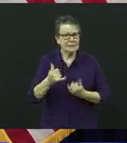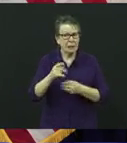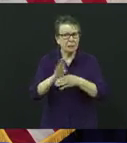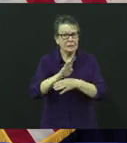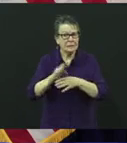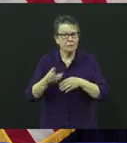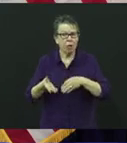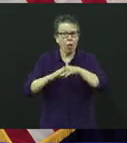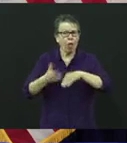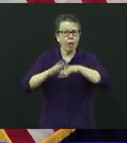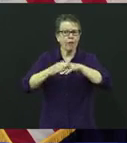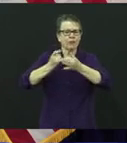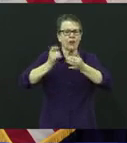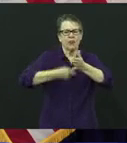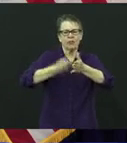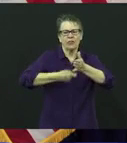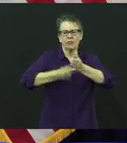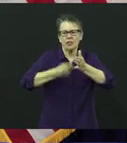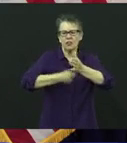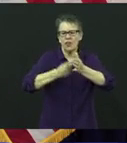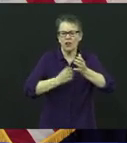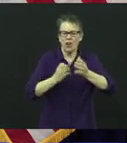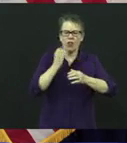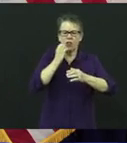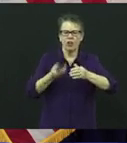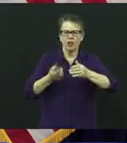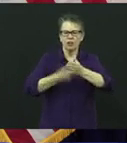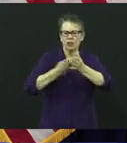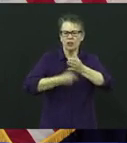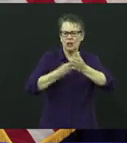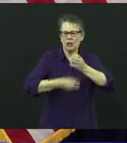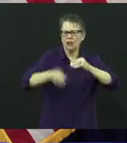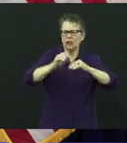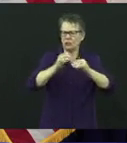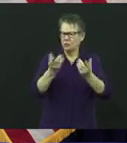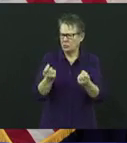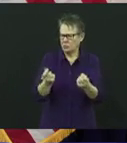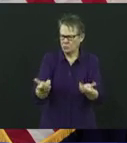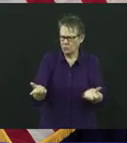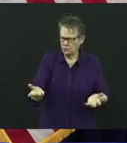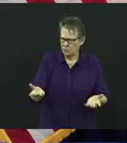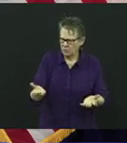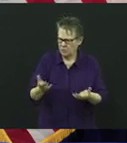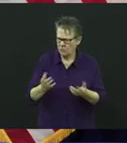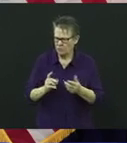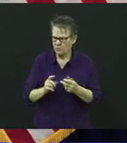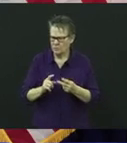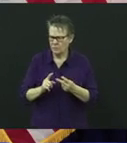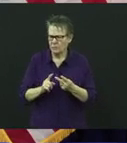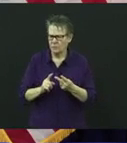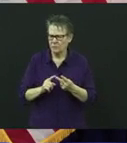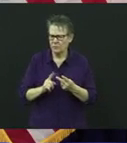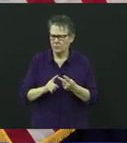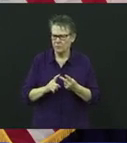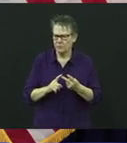respirator masks? Well, I'd say one thing. On the first, I said this yesterday.